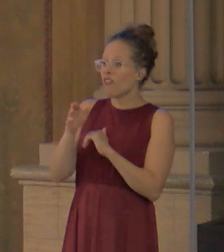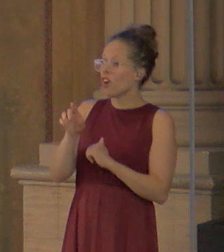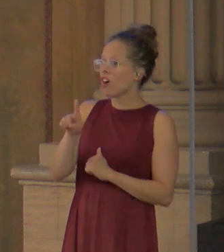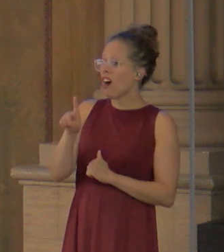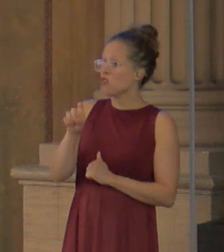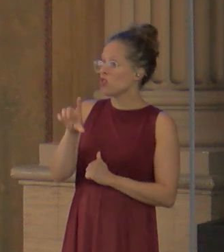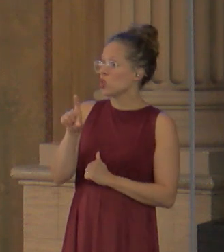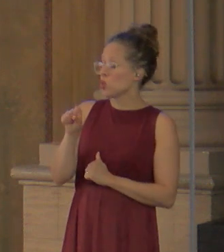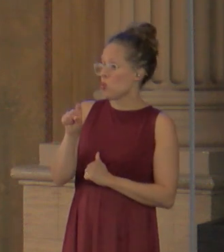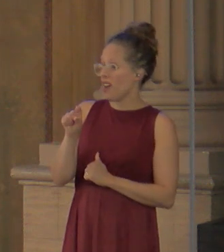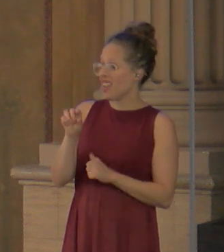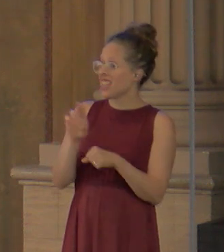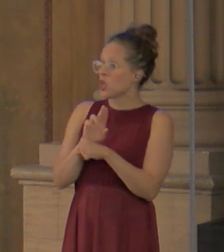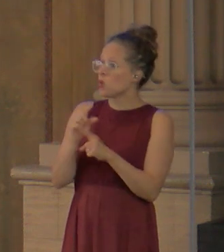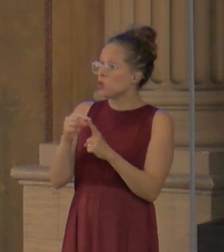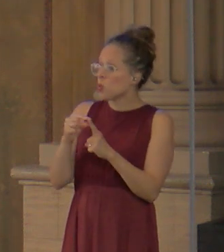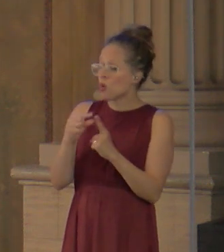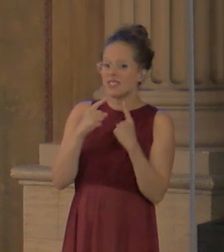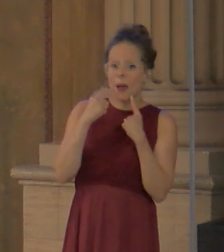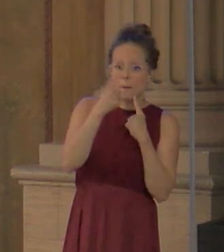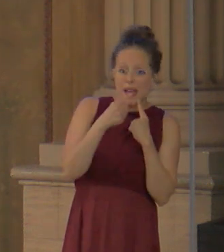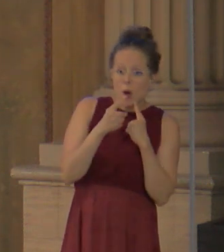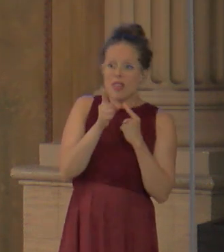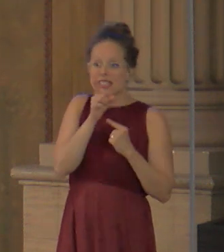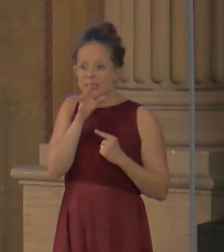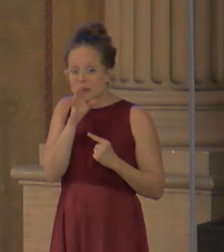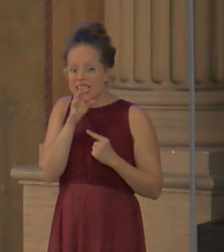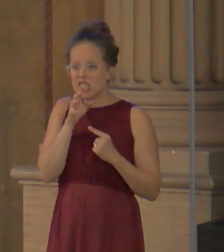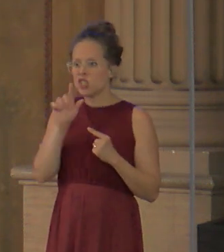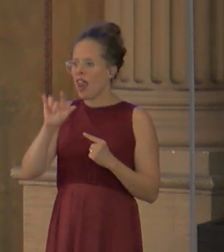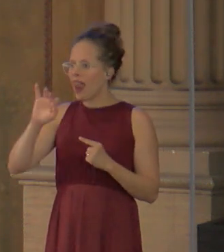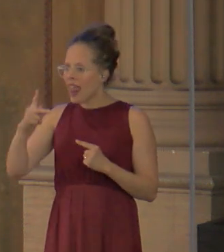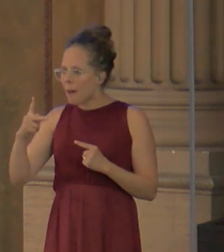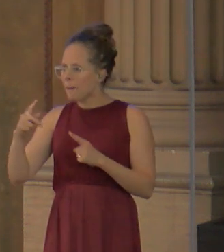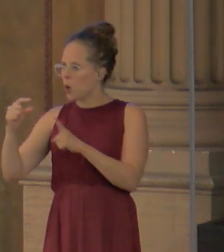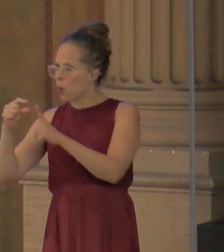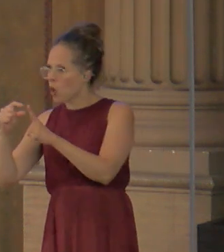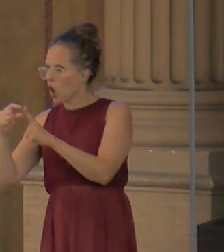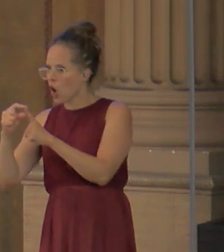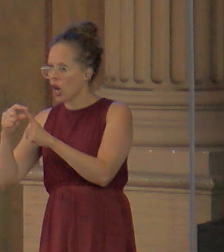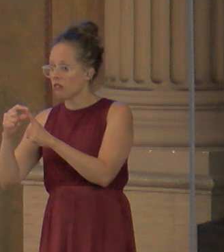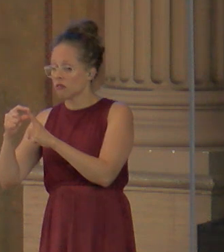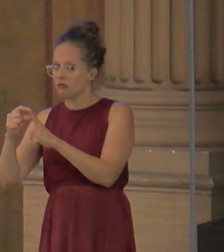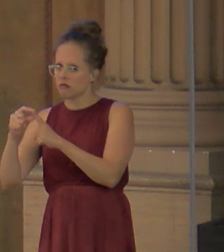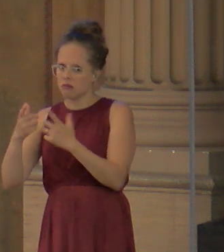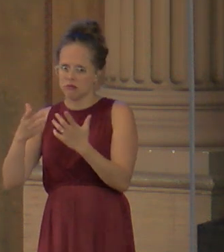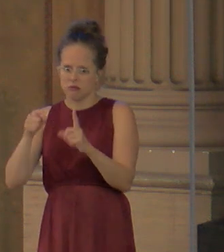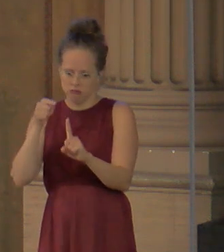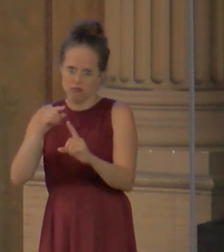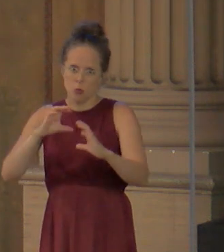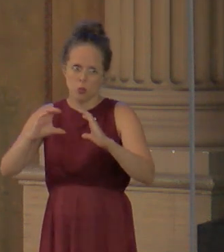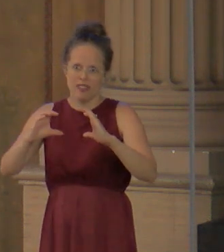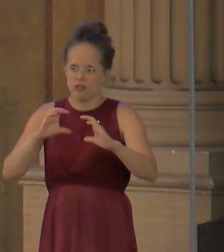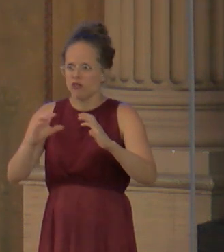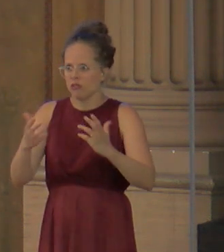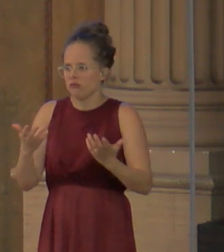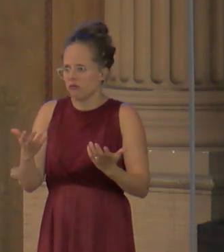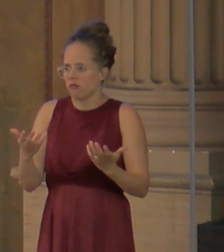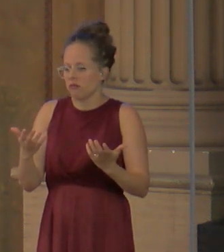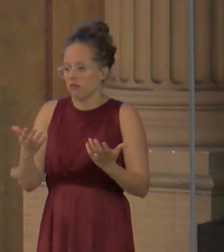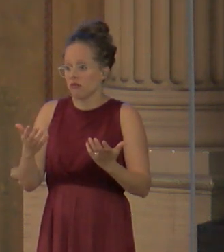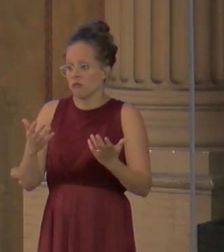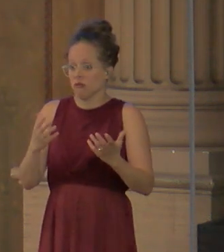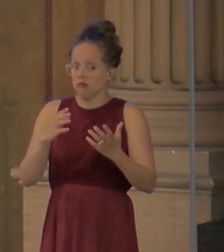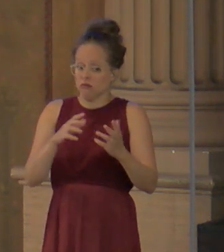words mouth, speech, lips, or words. So pretty important. Talks about it a lot as